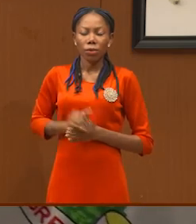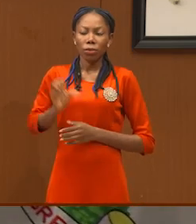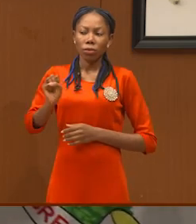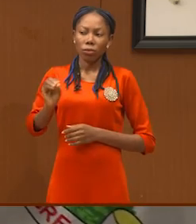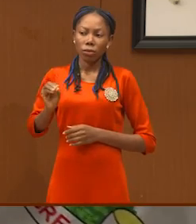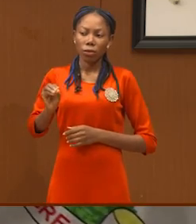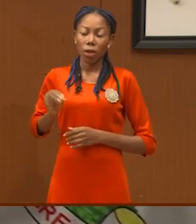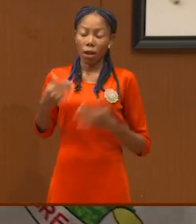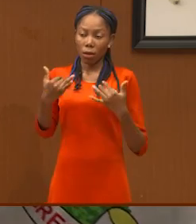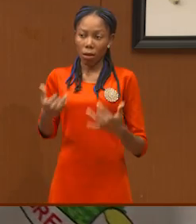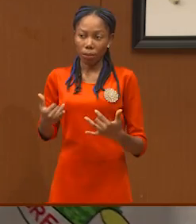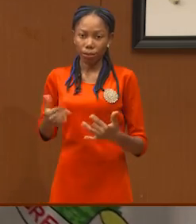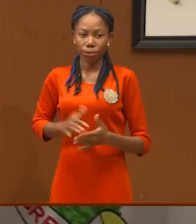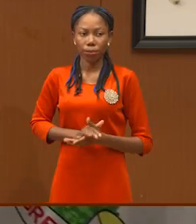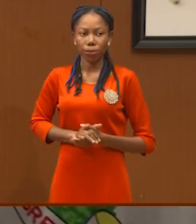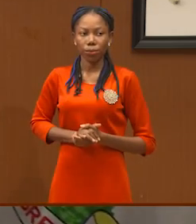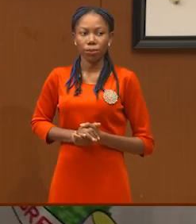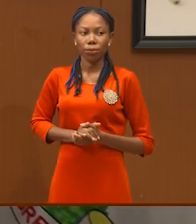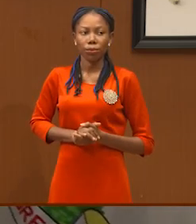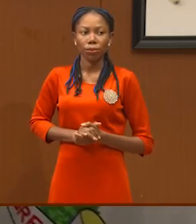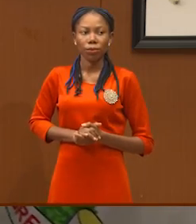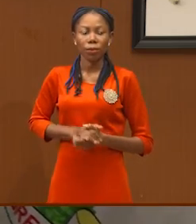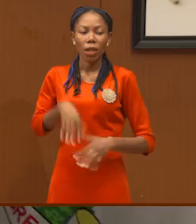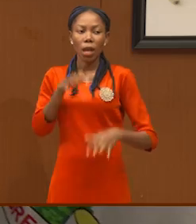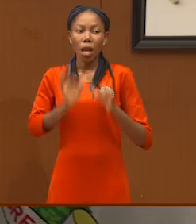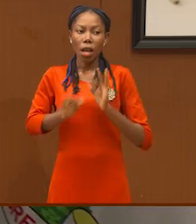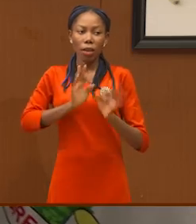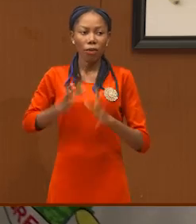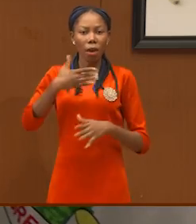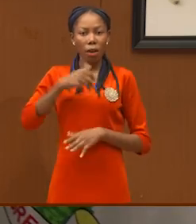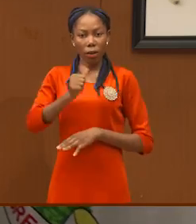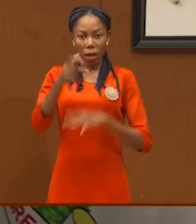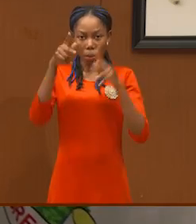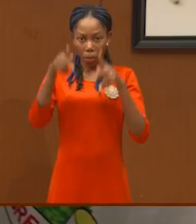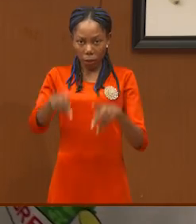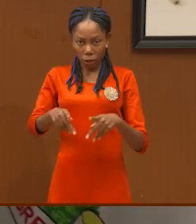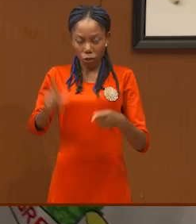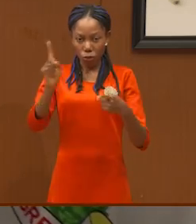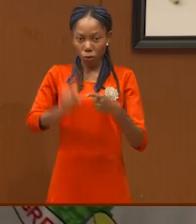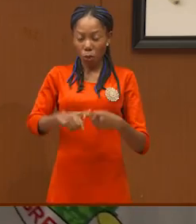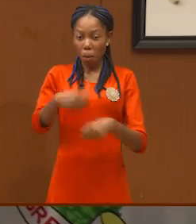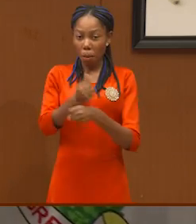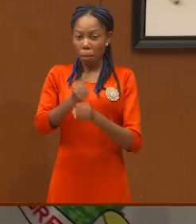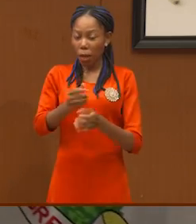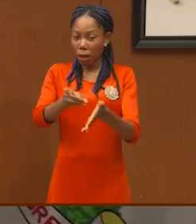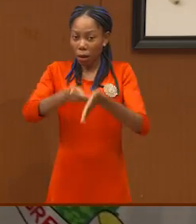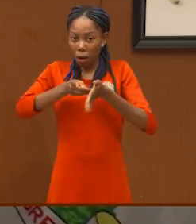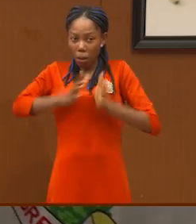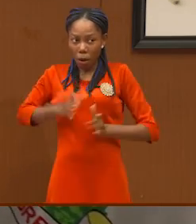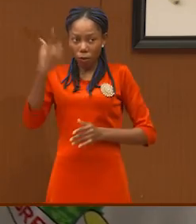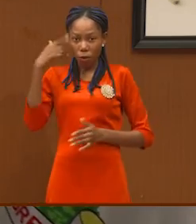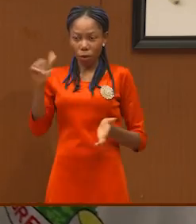So, right now, if there's anybody to make demand for that money, it's Sonny, not